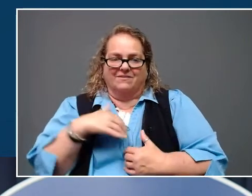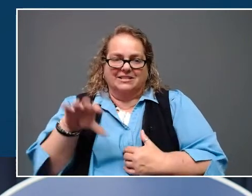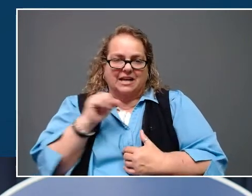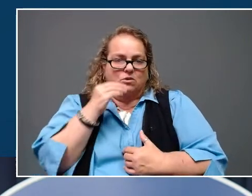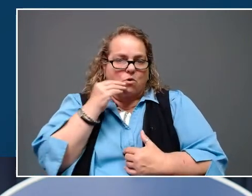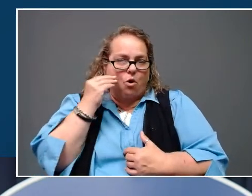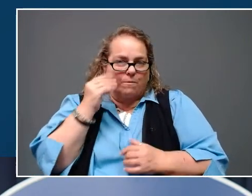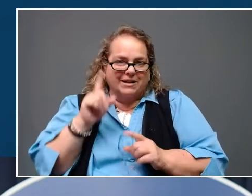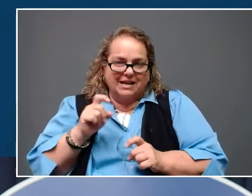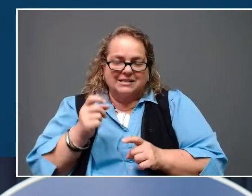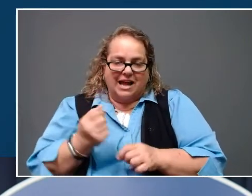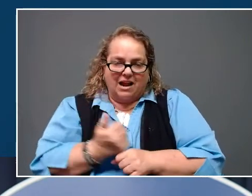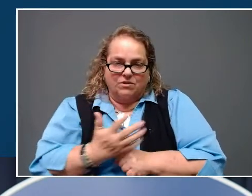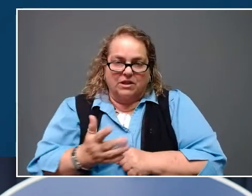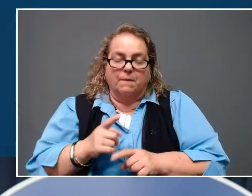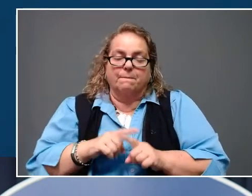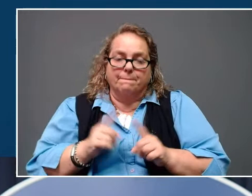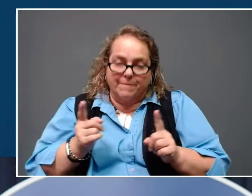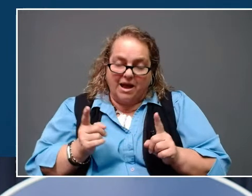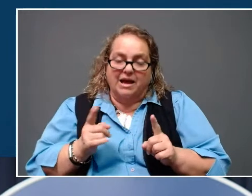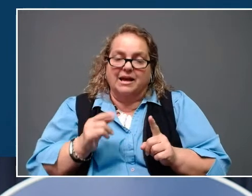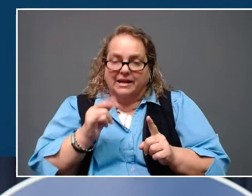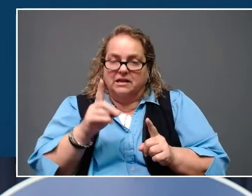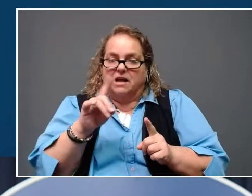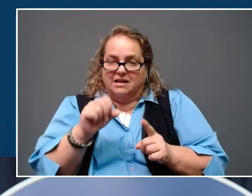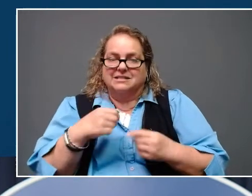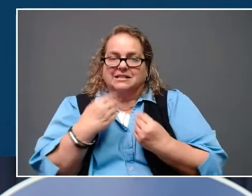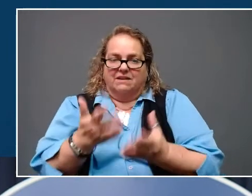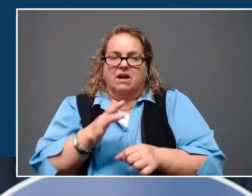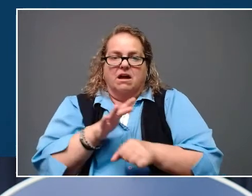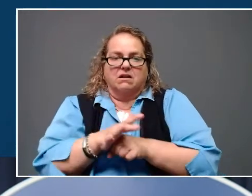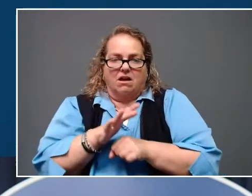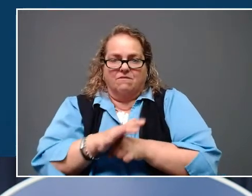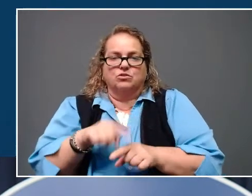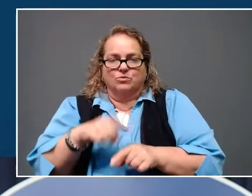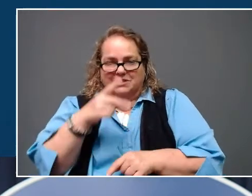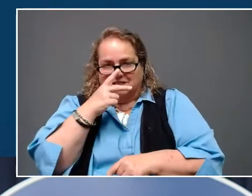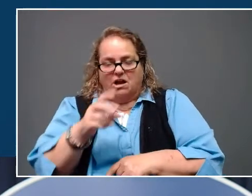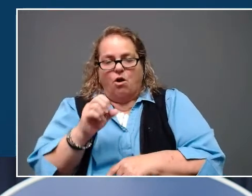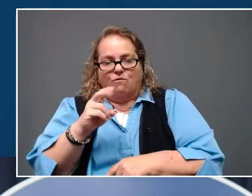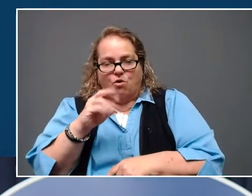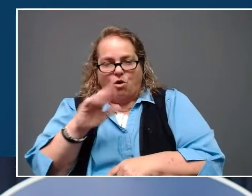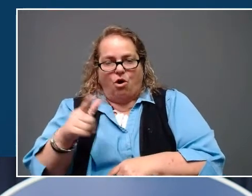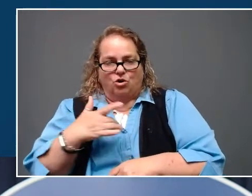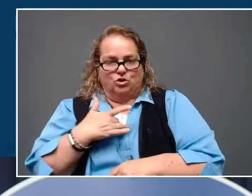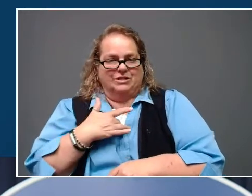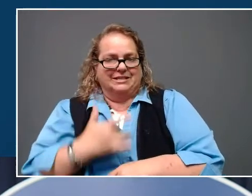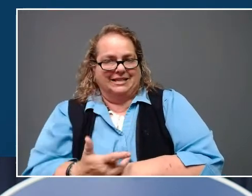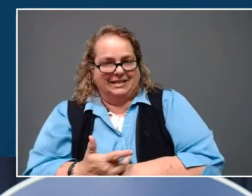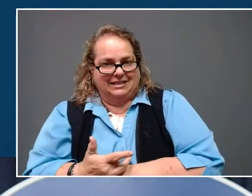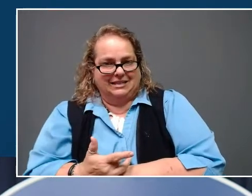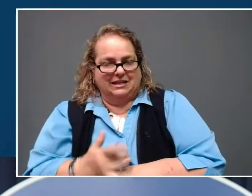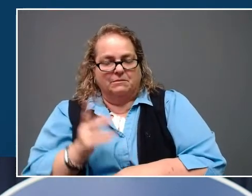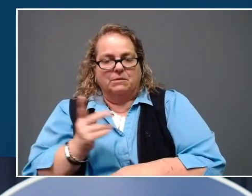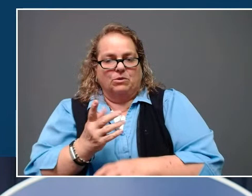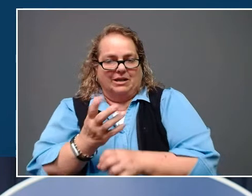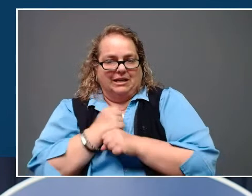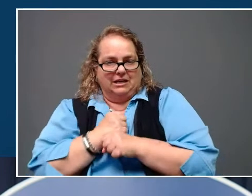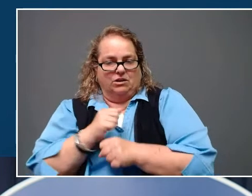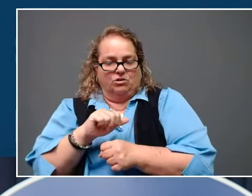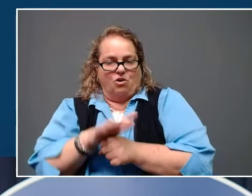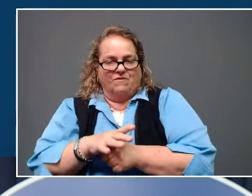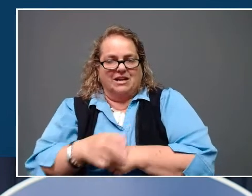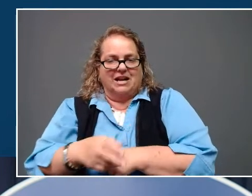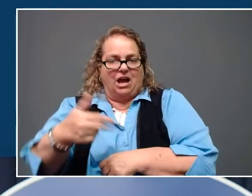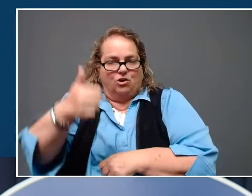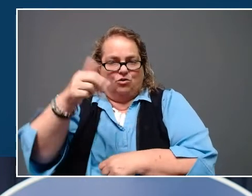certainly it gives enough to see an overall trend of people getting COVID at a higher